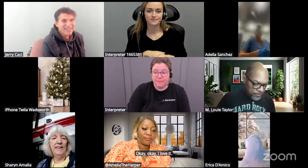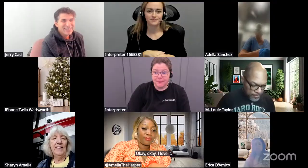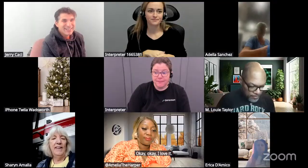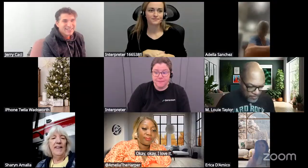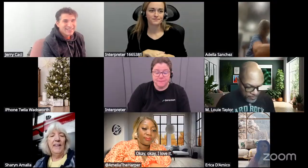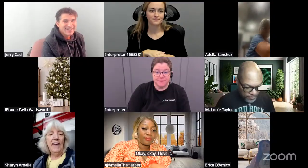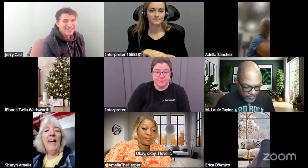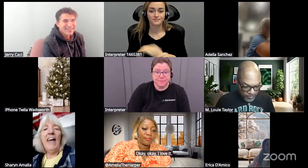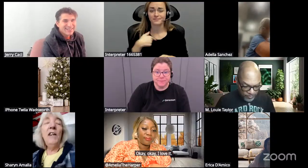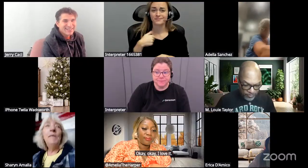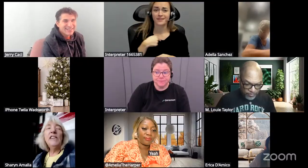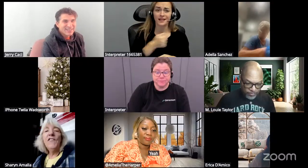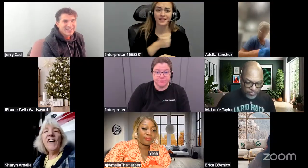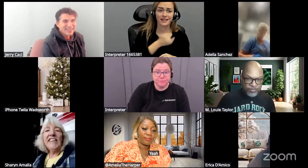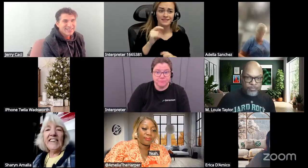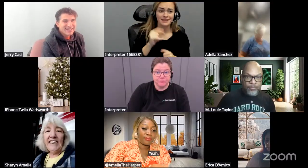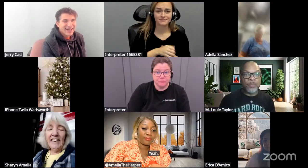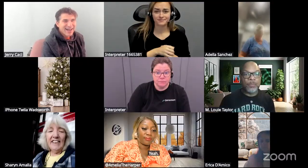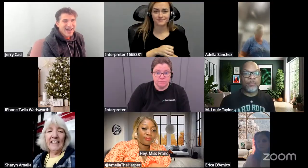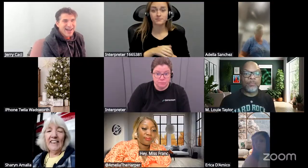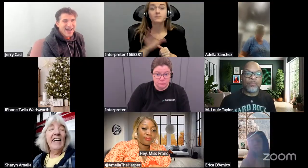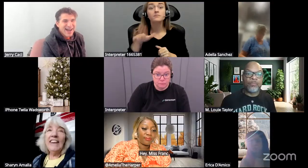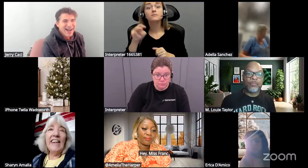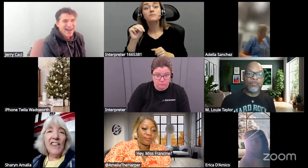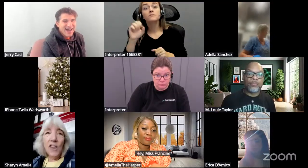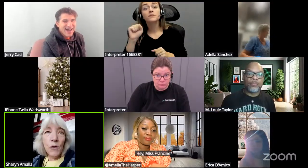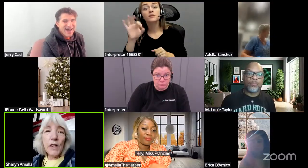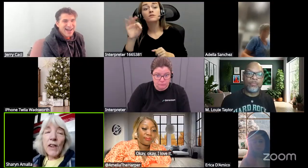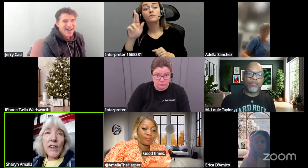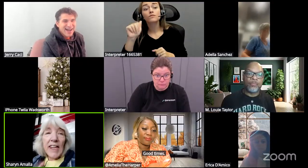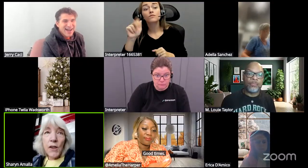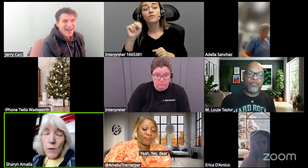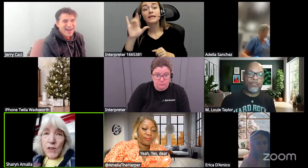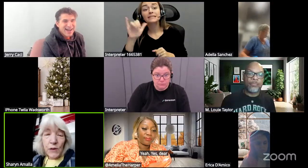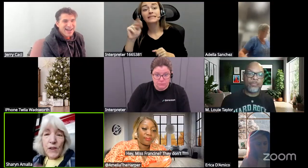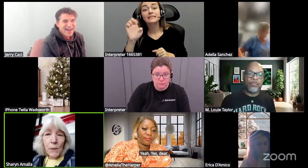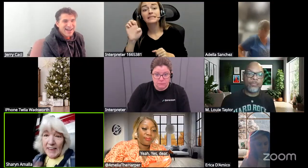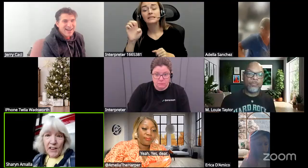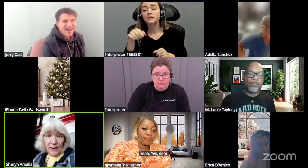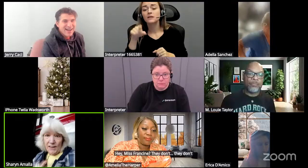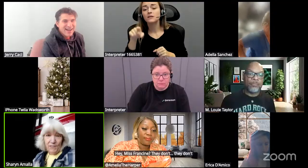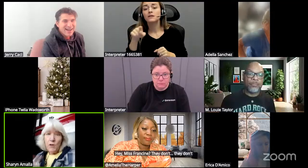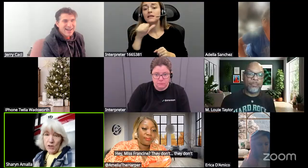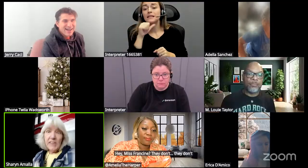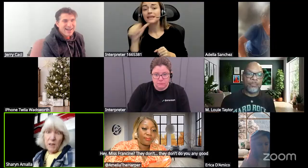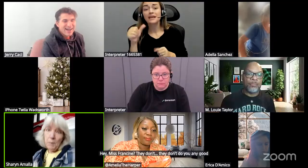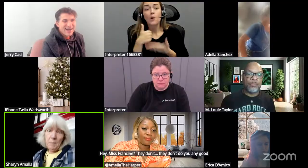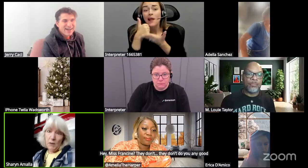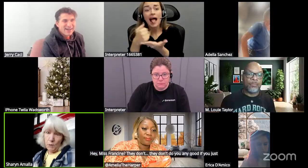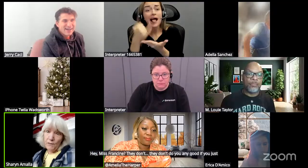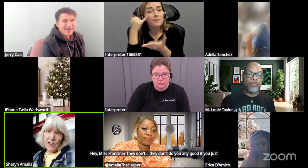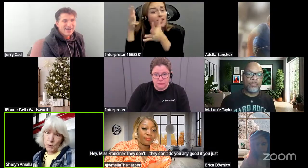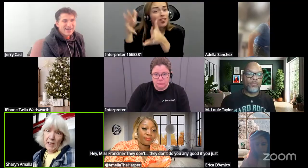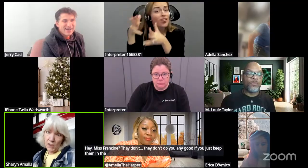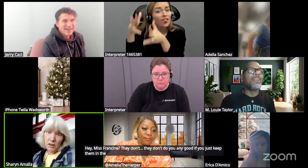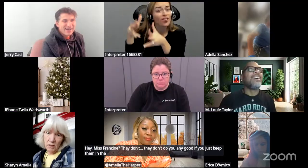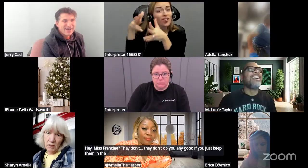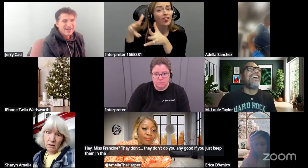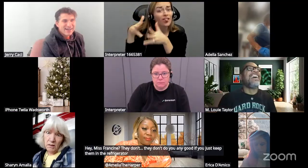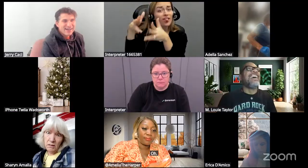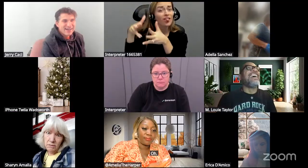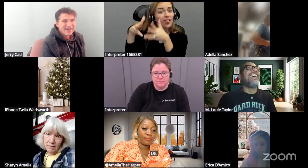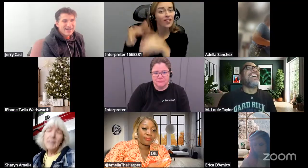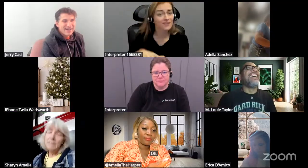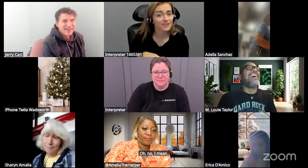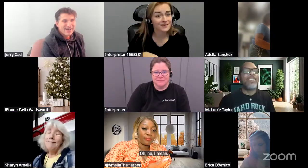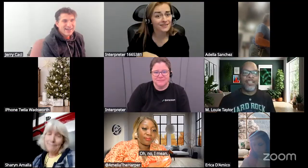Yeah. Hey, Miss Francine, Yes, they dear. don't do you any good if you just keep them in the refrigerator. Oh no, I mean